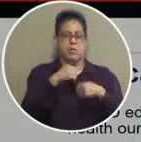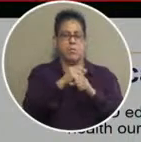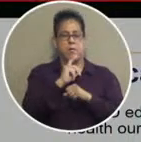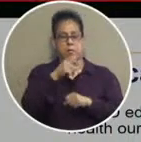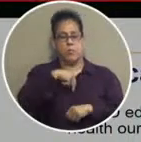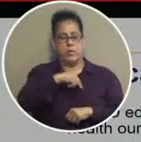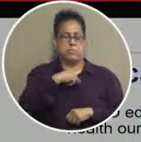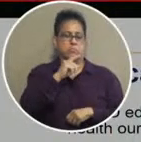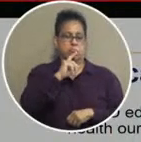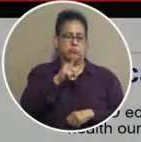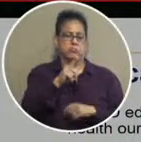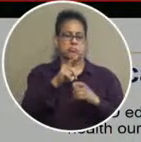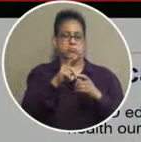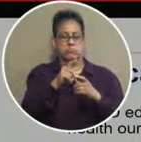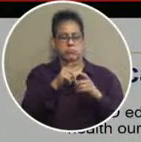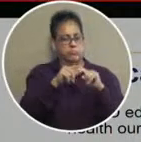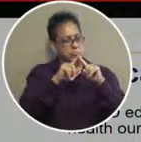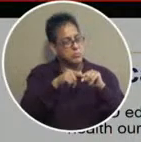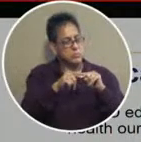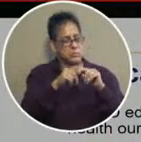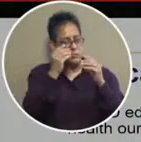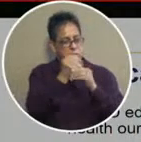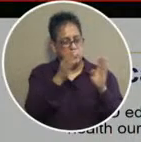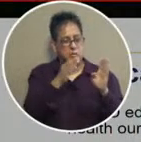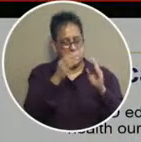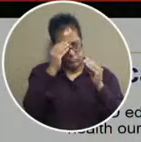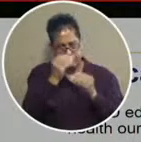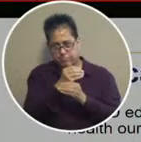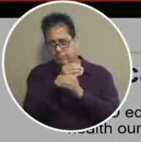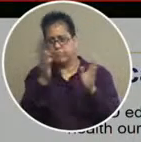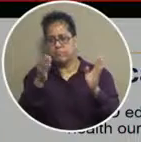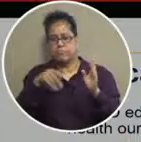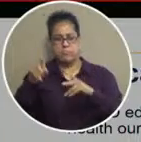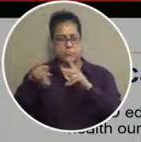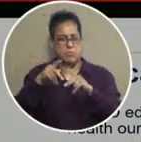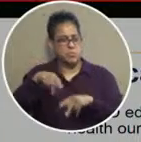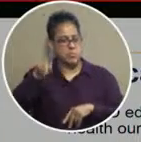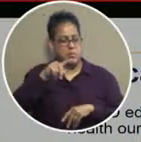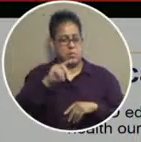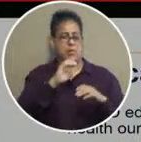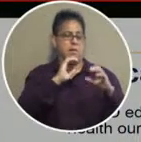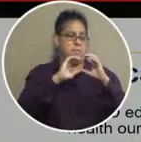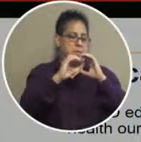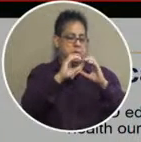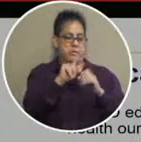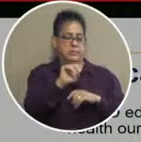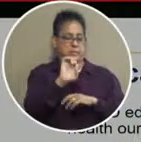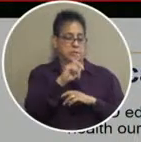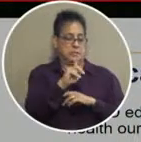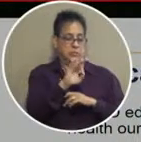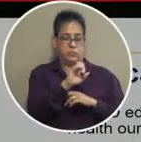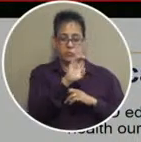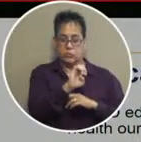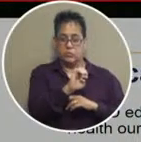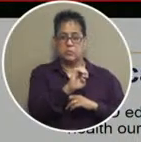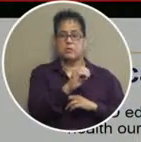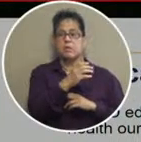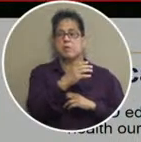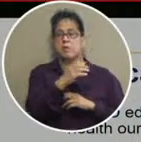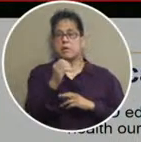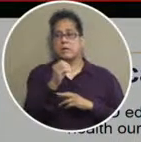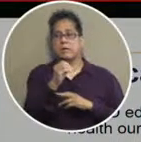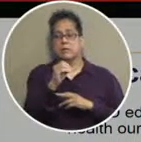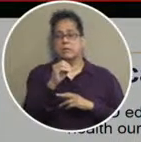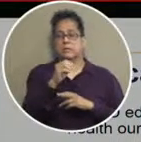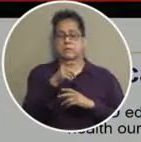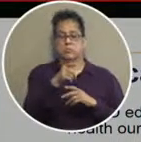reliable information out there to people in the way that they need it. Our Communications Task Force, that's led by Ms.